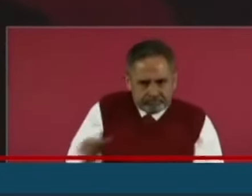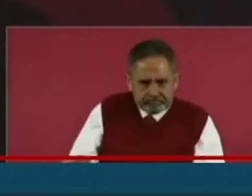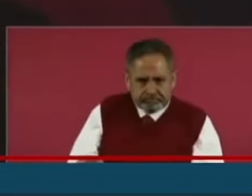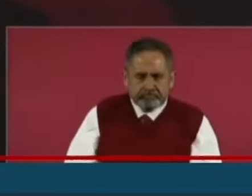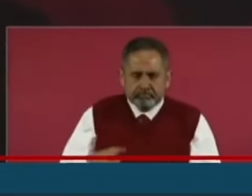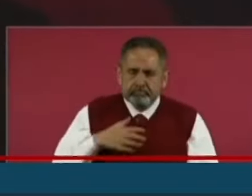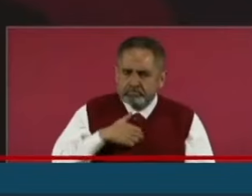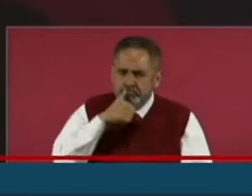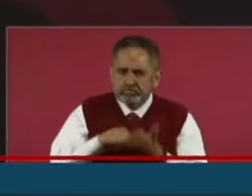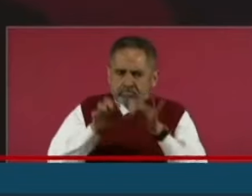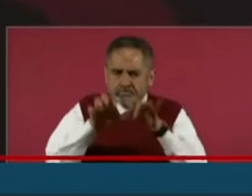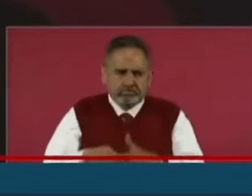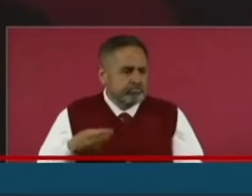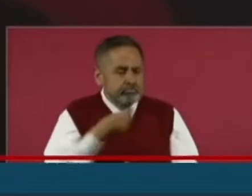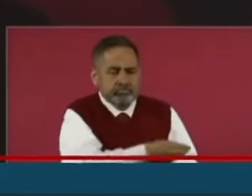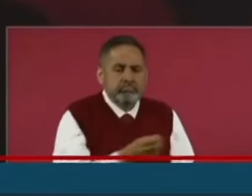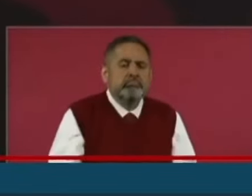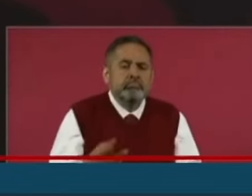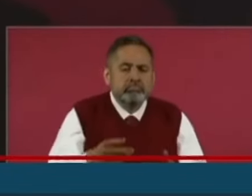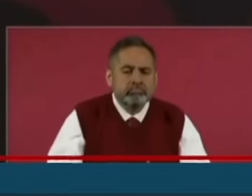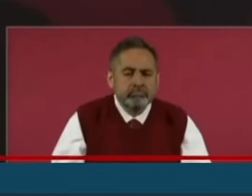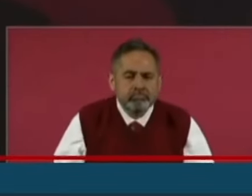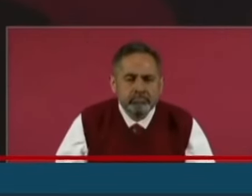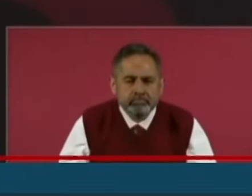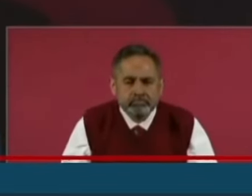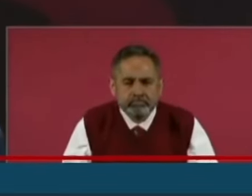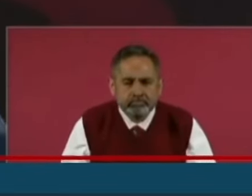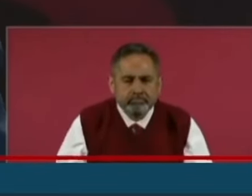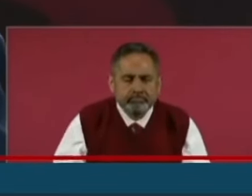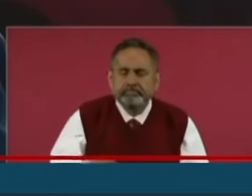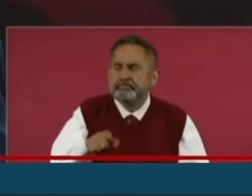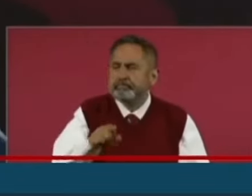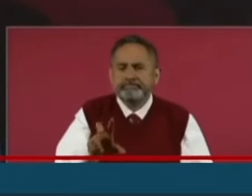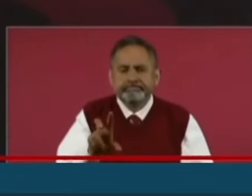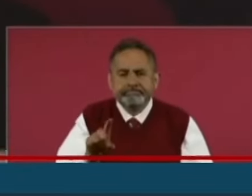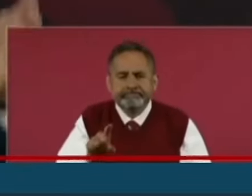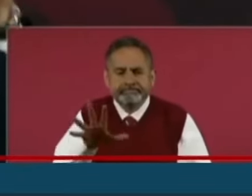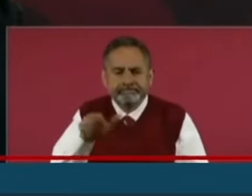Of a tax payment for 35 billion pesos.